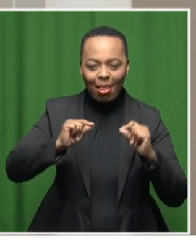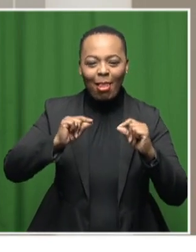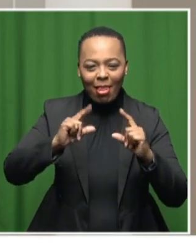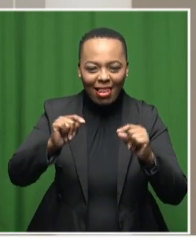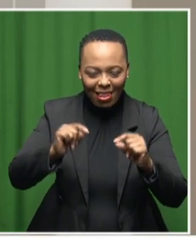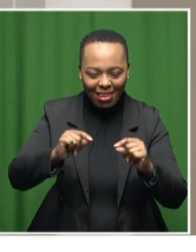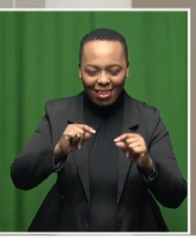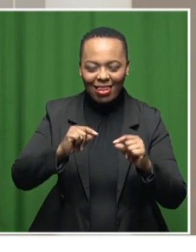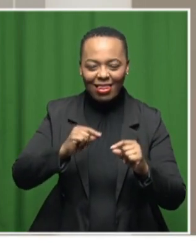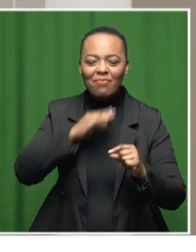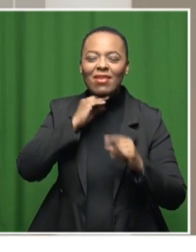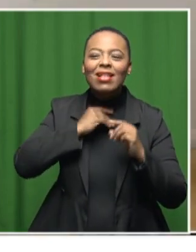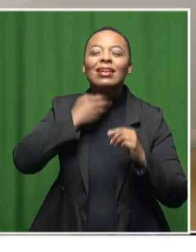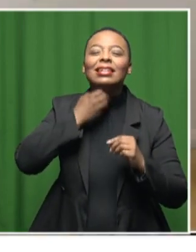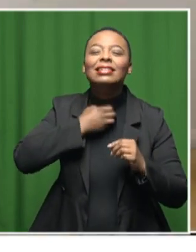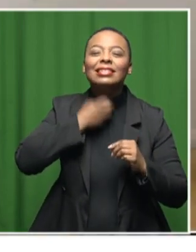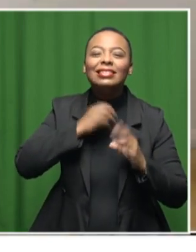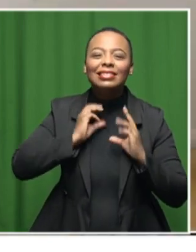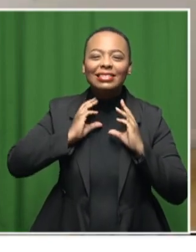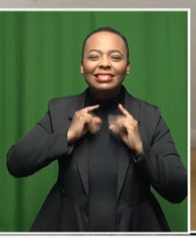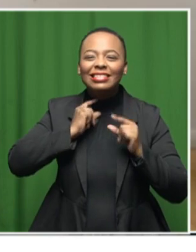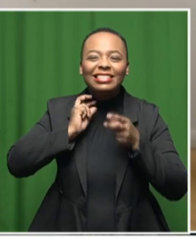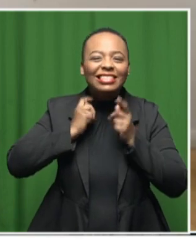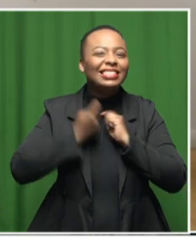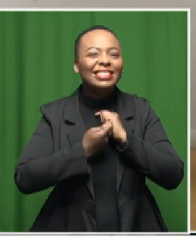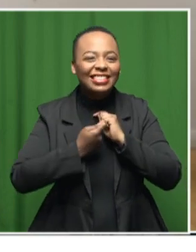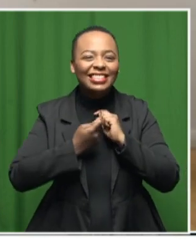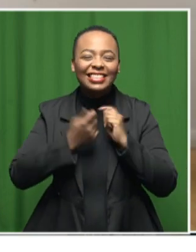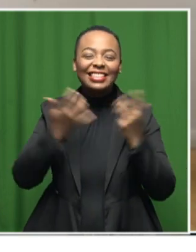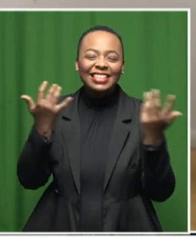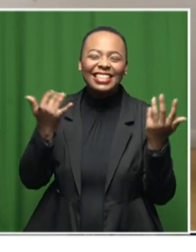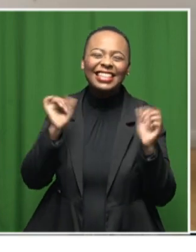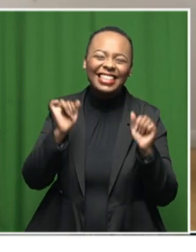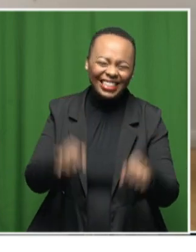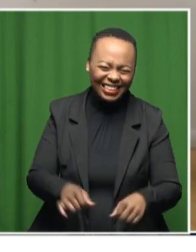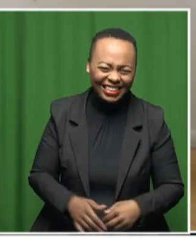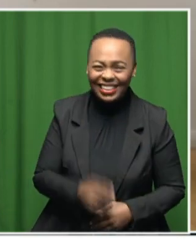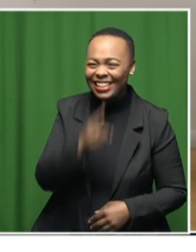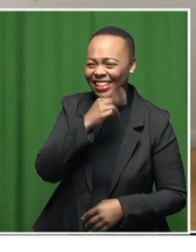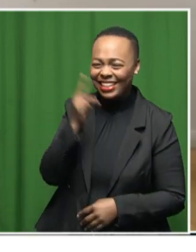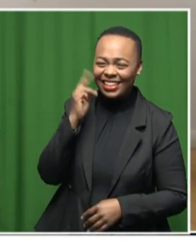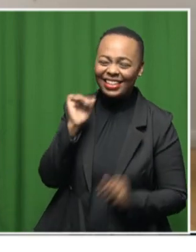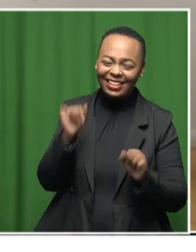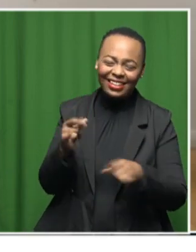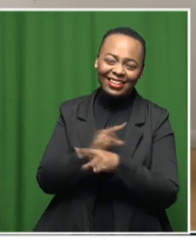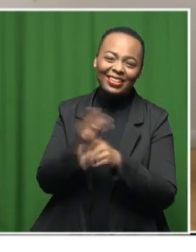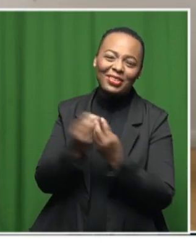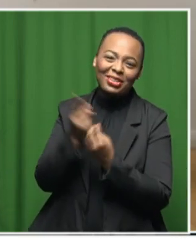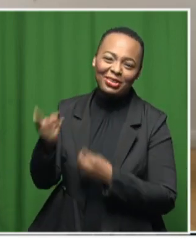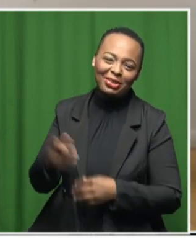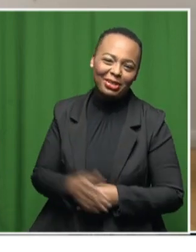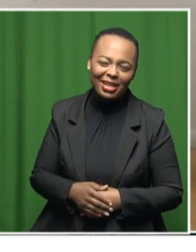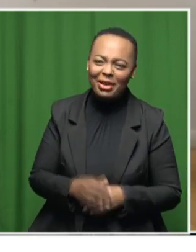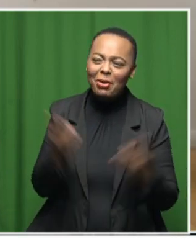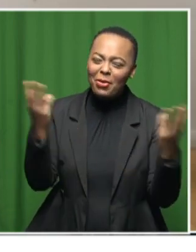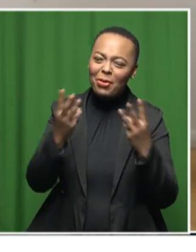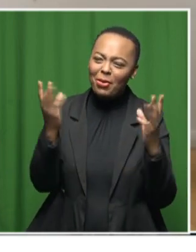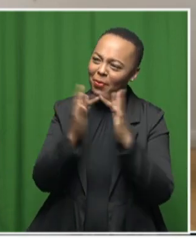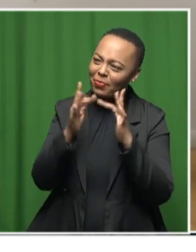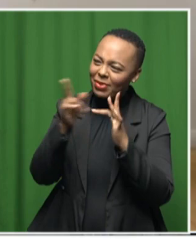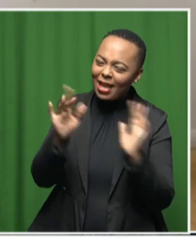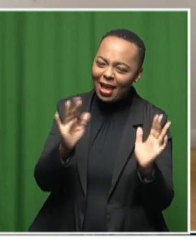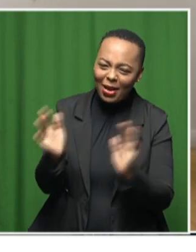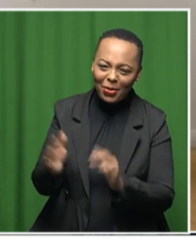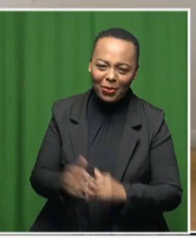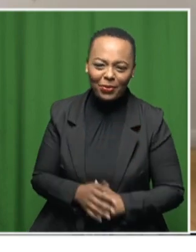completely changed your baseline. All right, Lizette, great chatting to you. Thank you so much for joining us. And how can people, you know, just